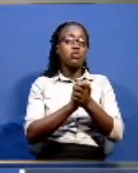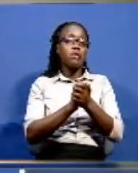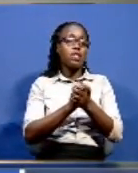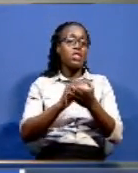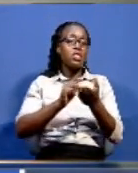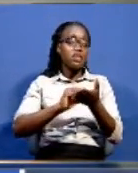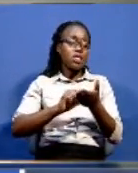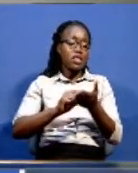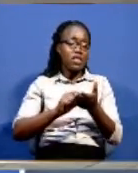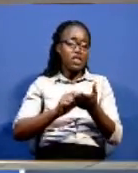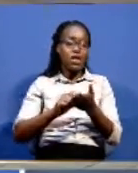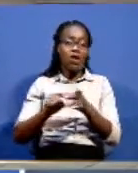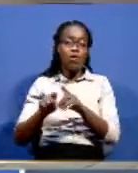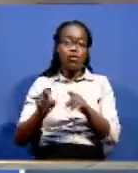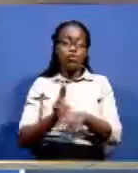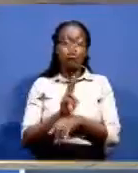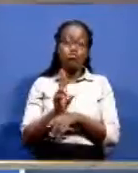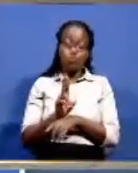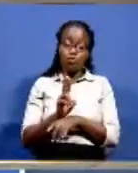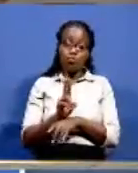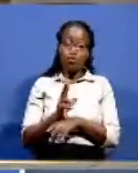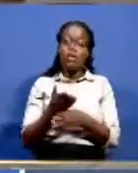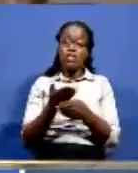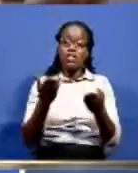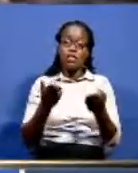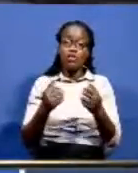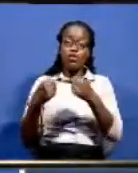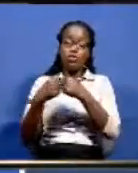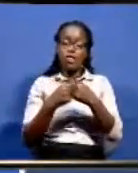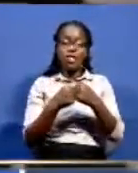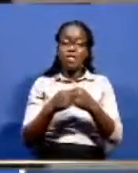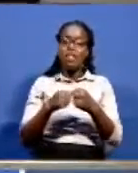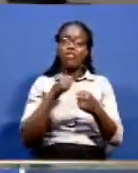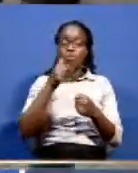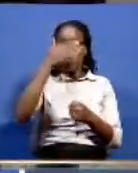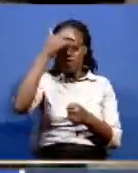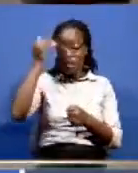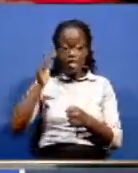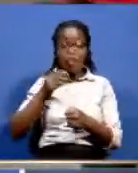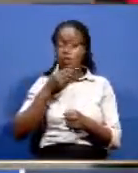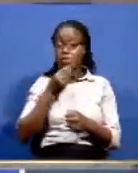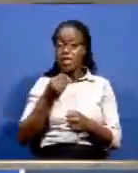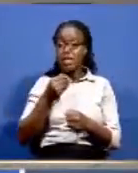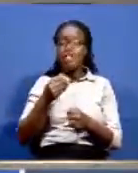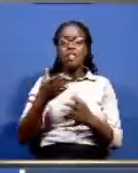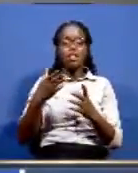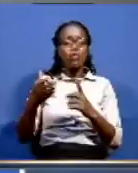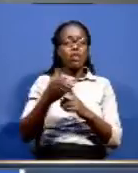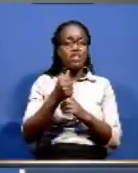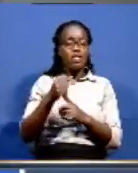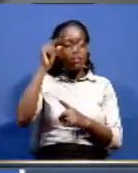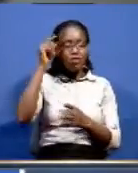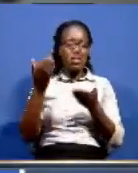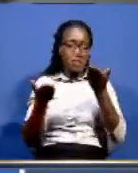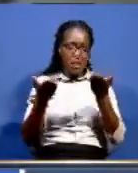Raphael Tuju using the platform to challenge women not to leave men behind in efforts to achieve gender parity. We must